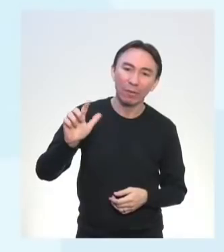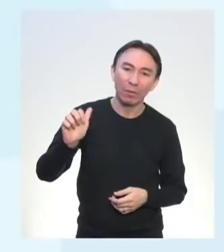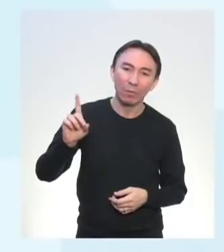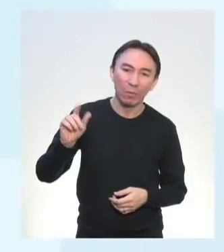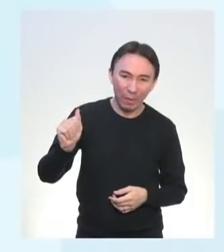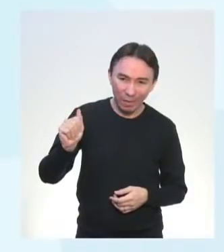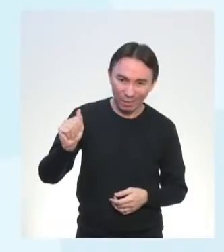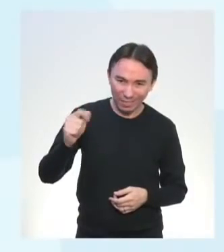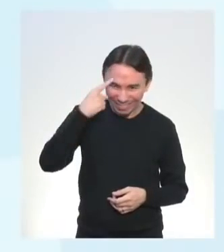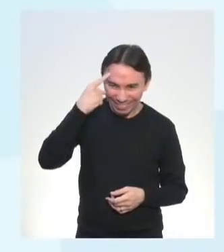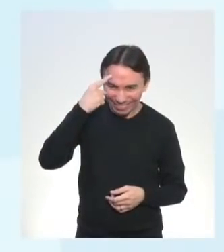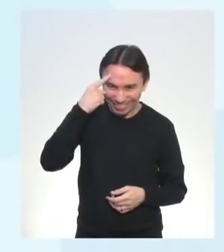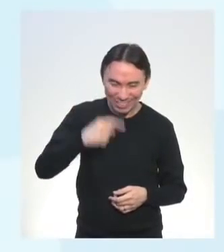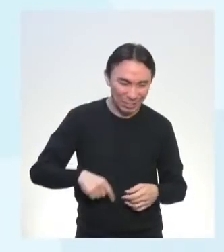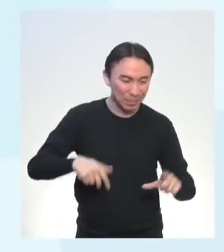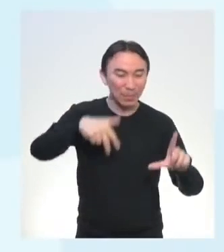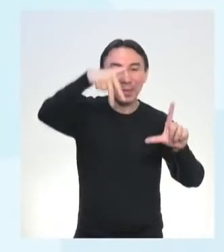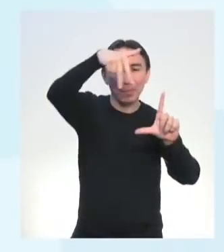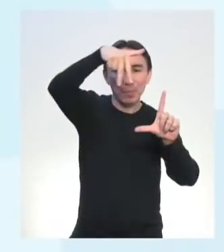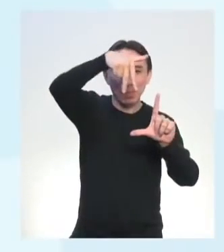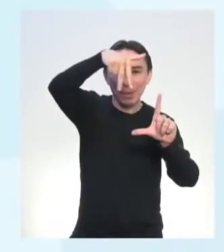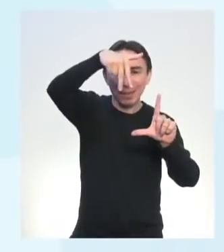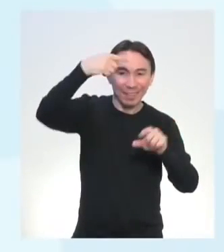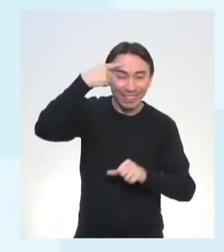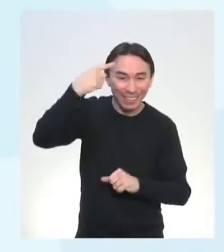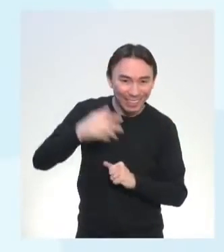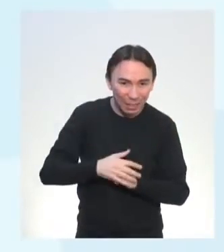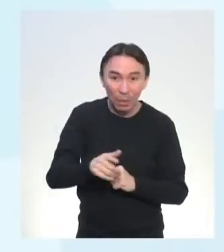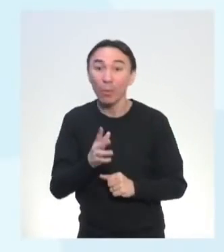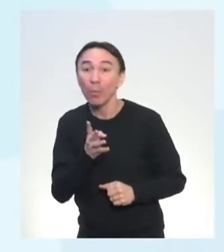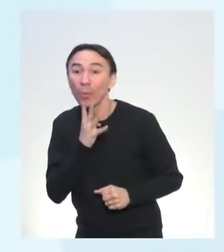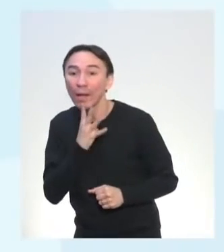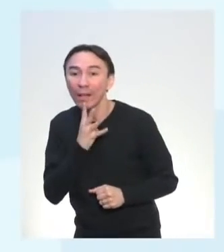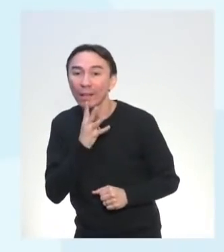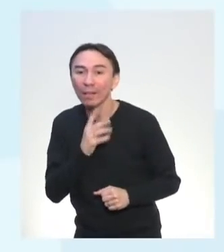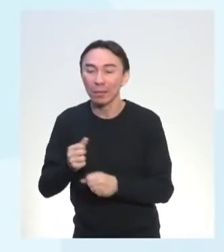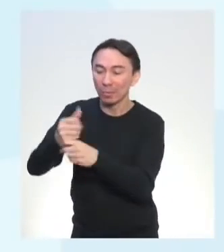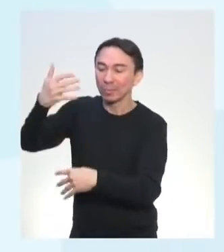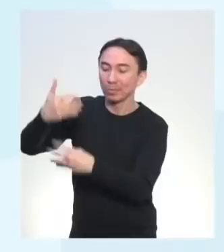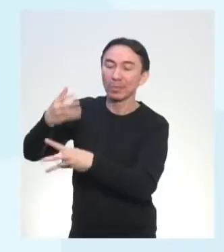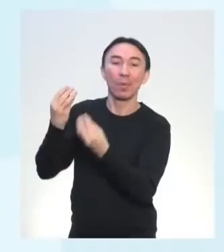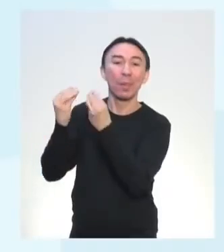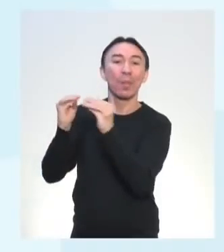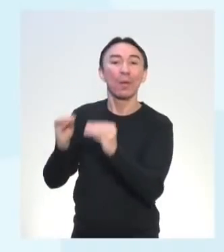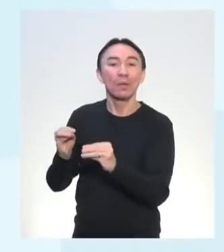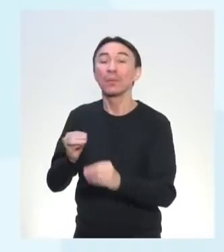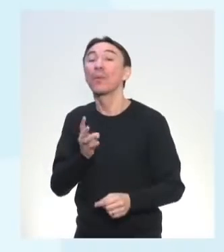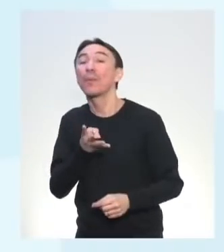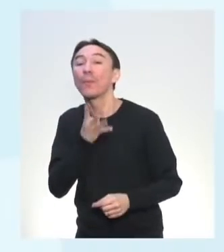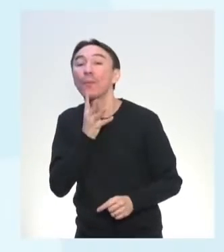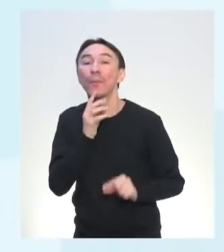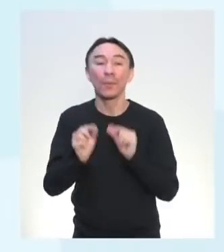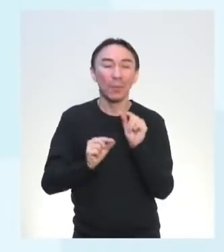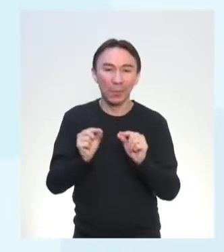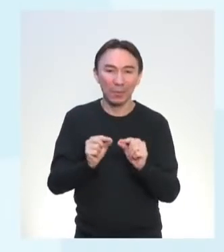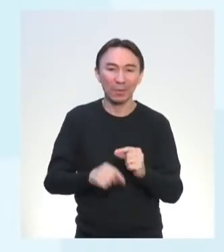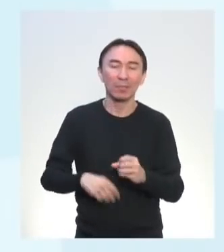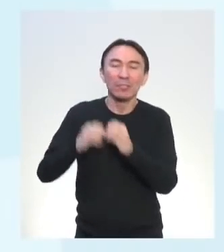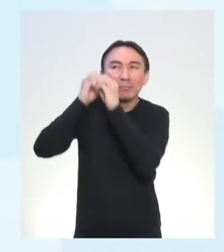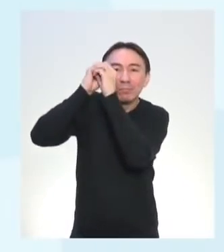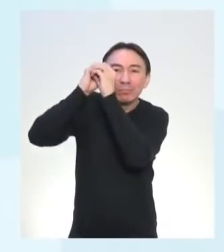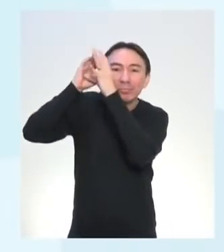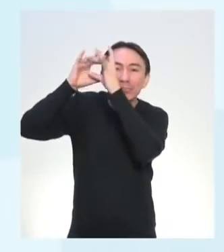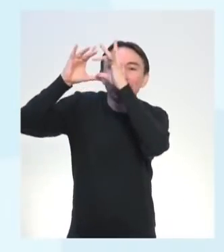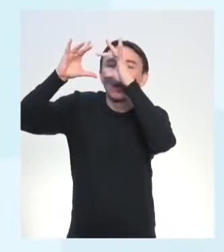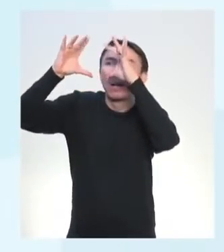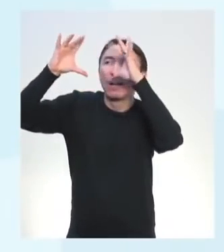sim, conte-nos sobre ela. Então manda no chat aí o que você sabe sobre a Mafalda, se você conhece. E aí tem esse balãozinho de pensamento,